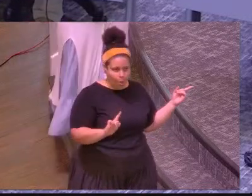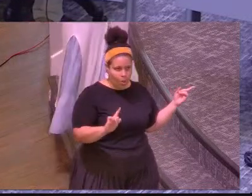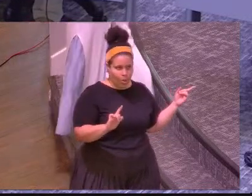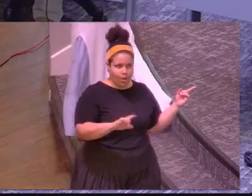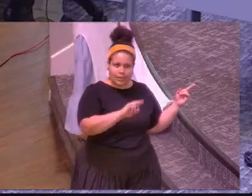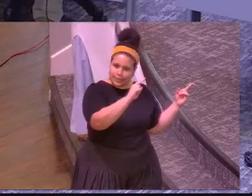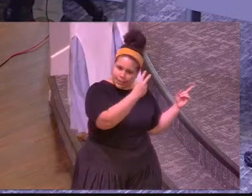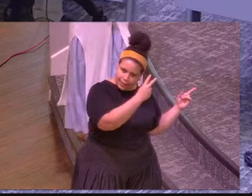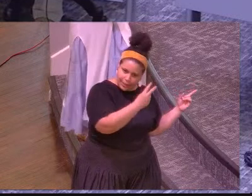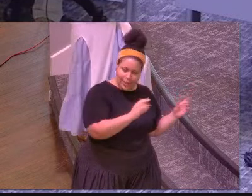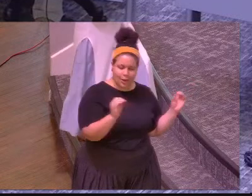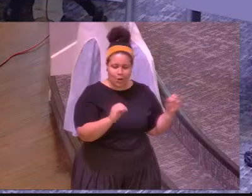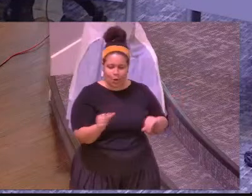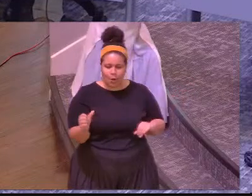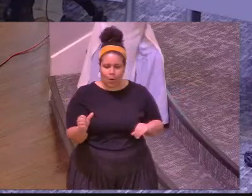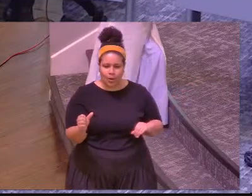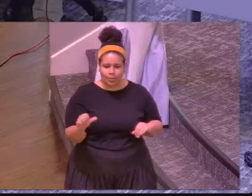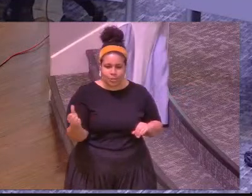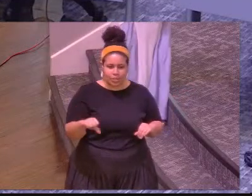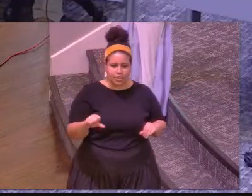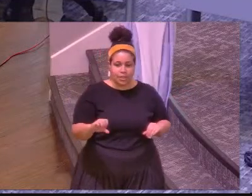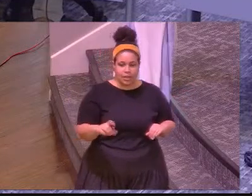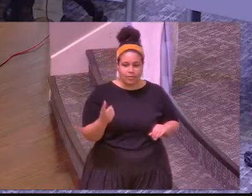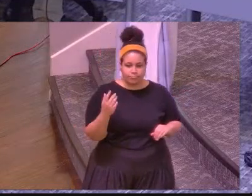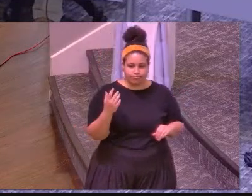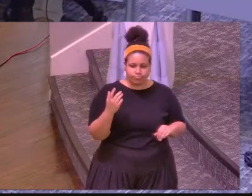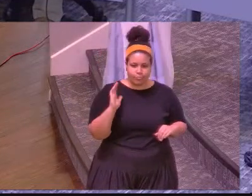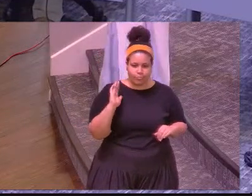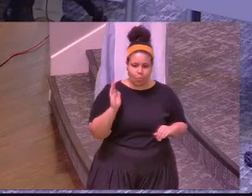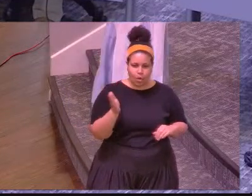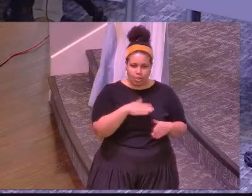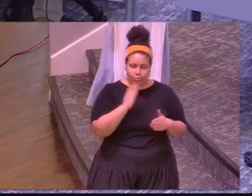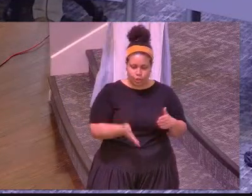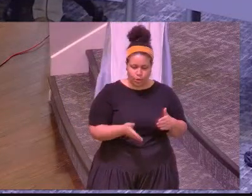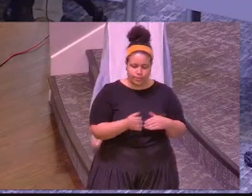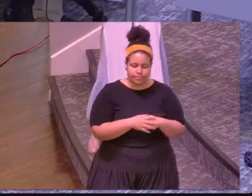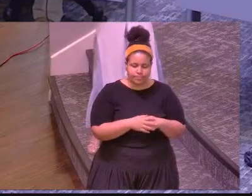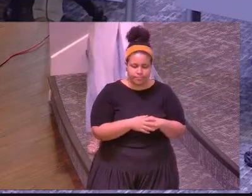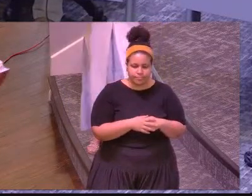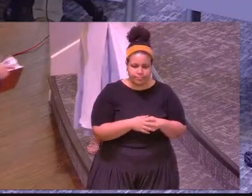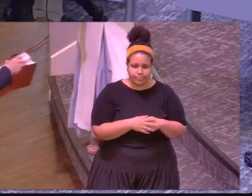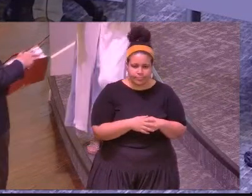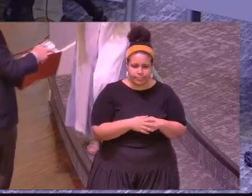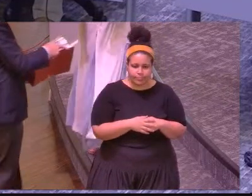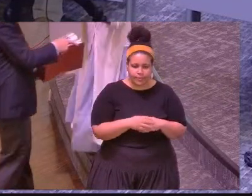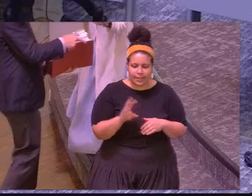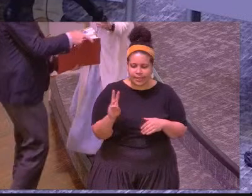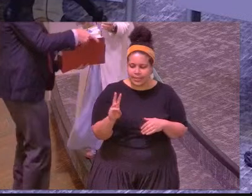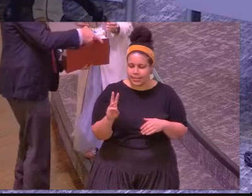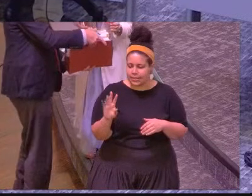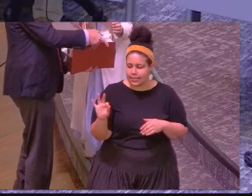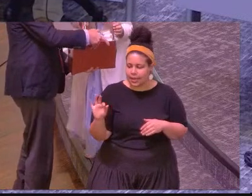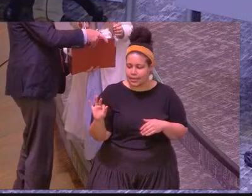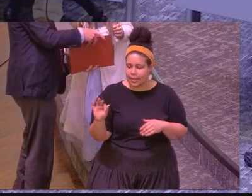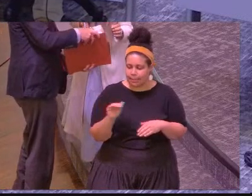no objections, we will adjourn the call meeting at 6:19 p.m.